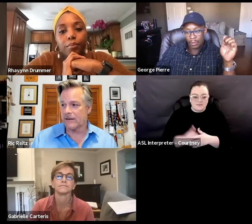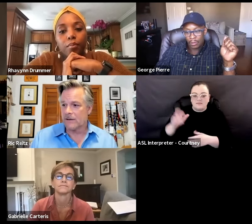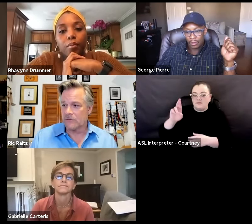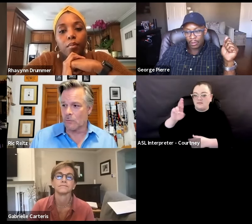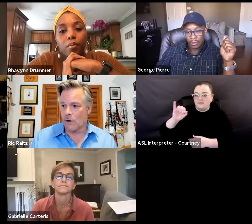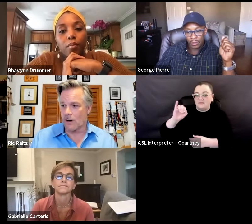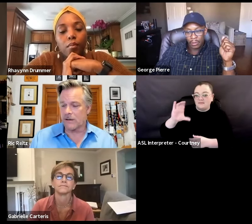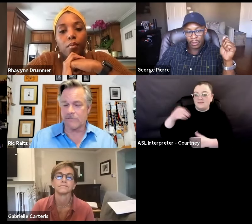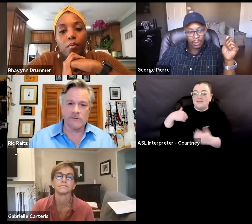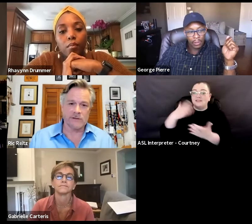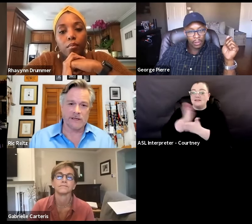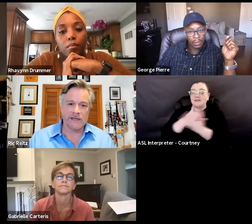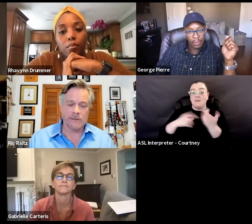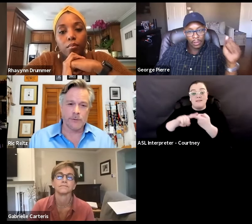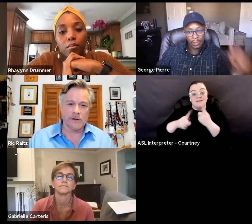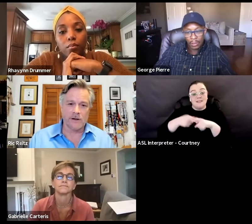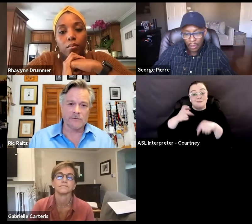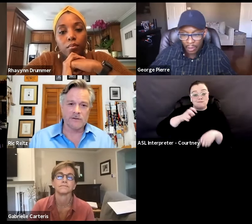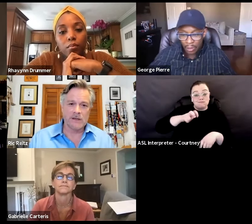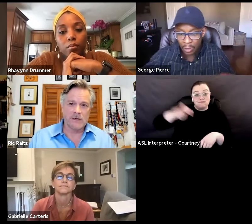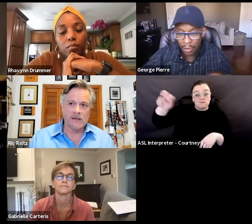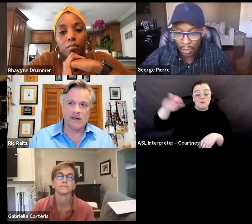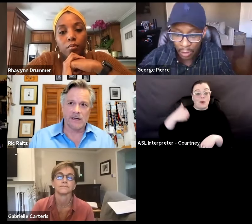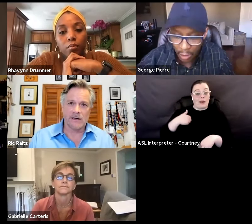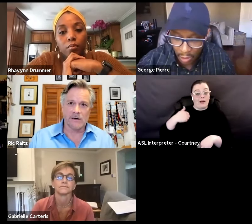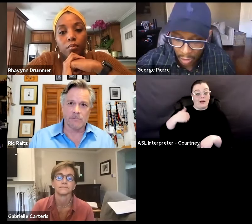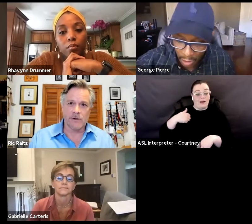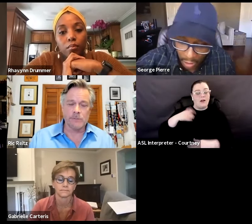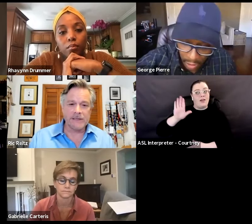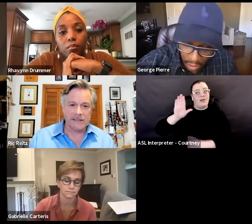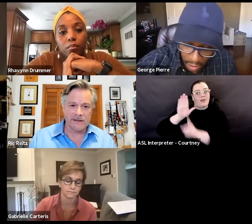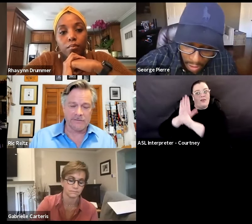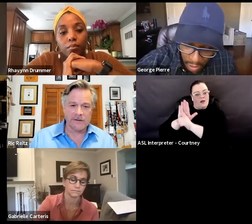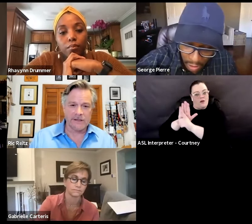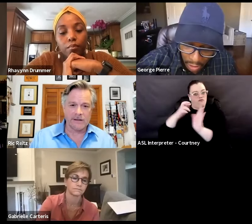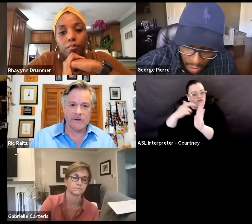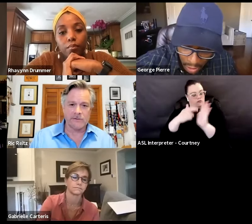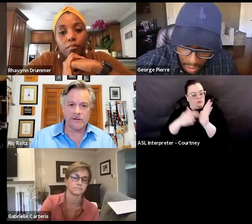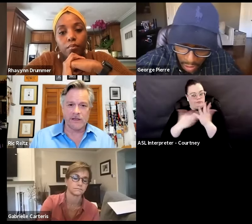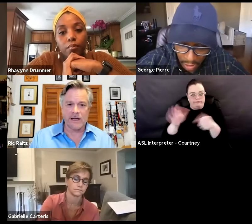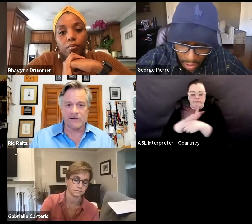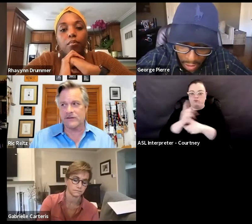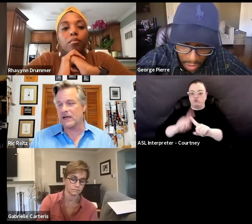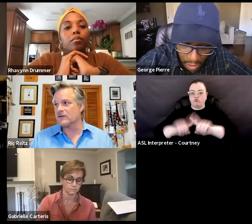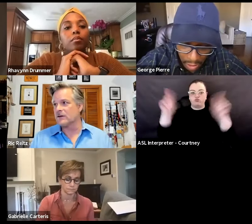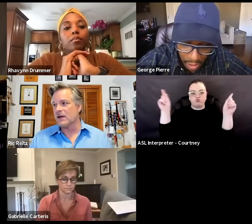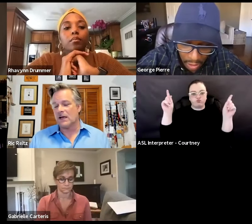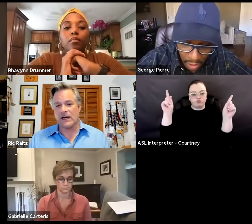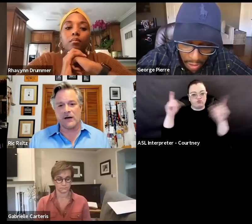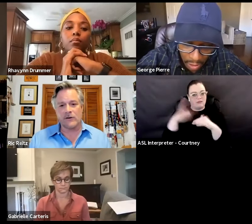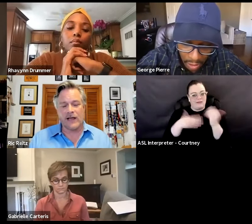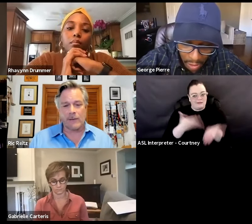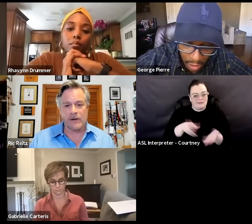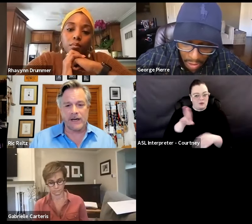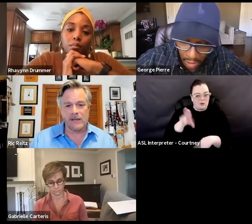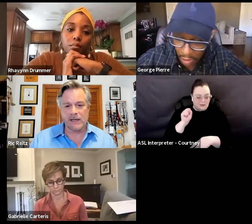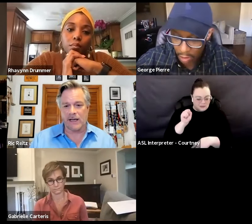Canada to work. And of course, the Canadian protocols are completely different than those in the United States. And I